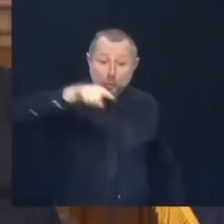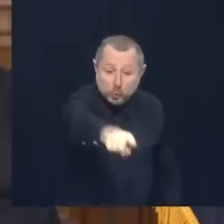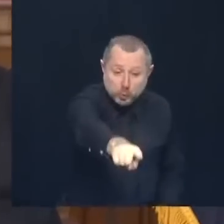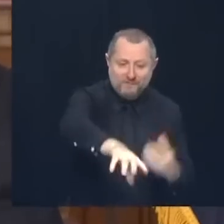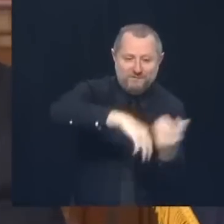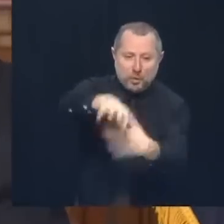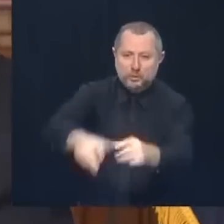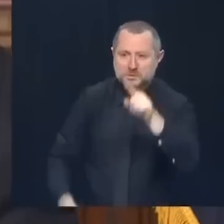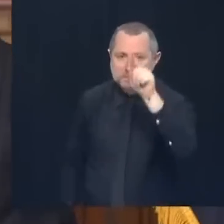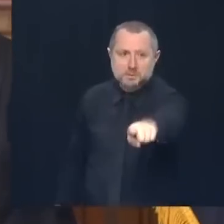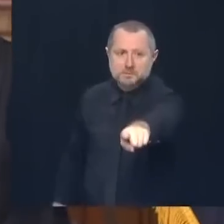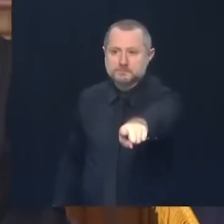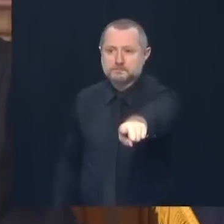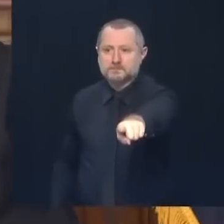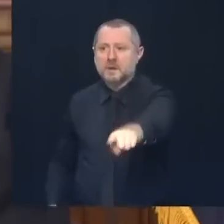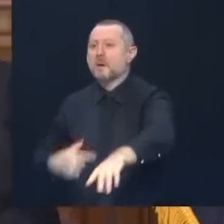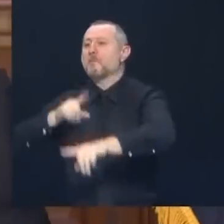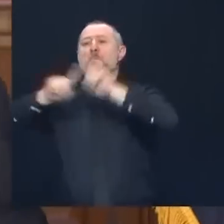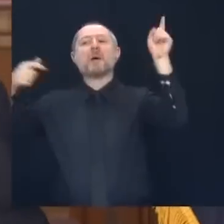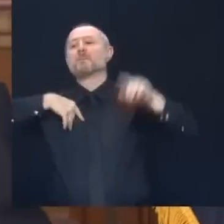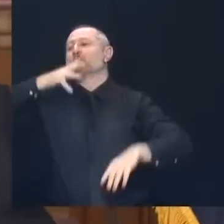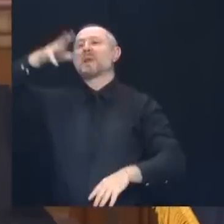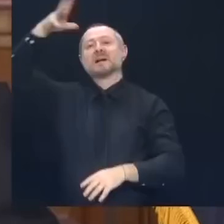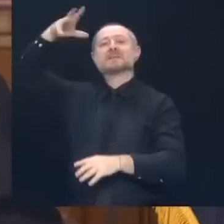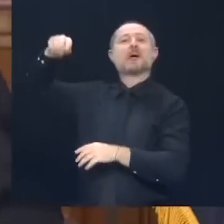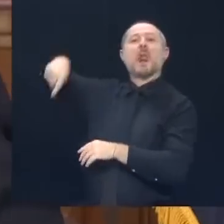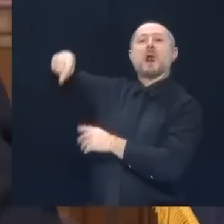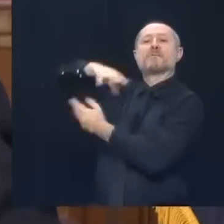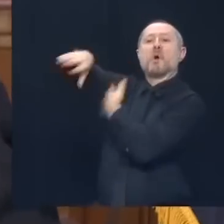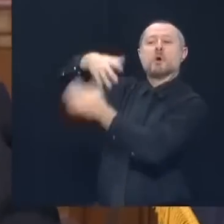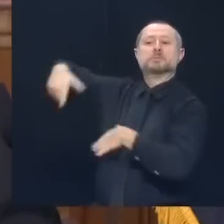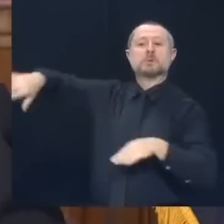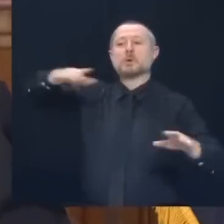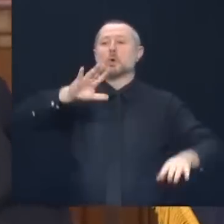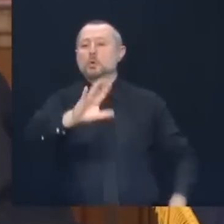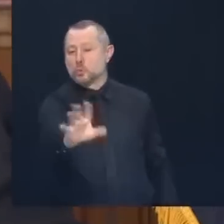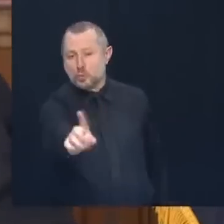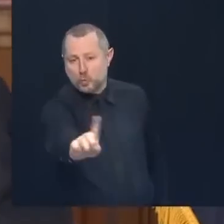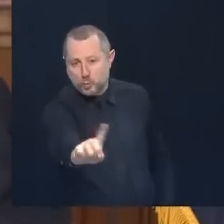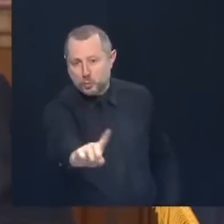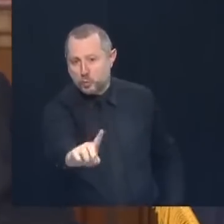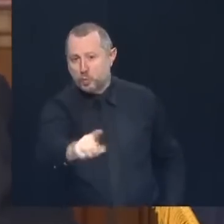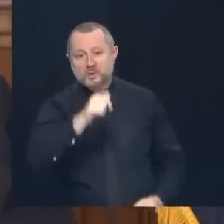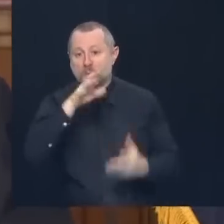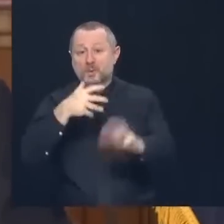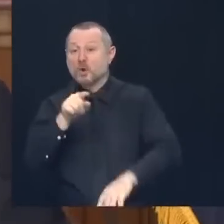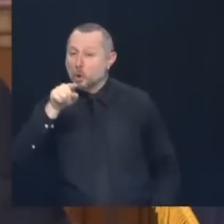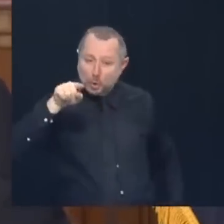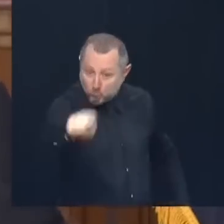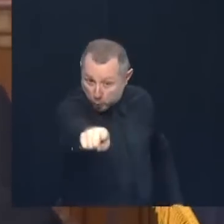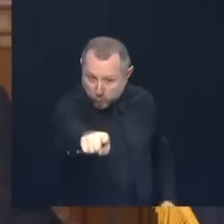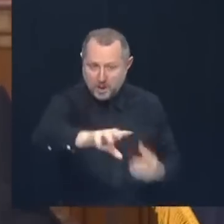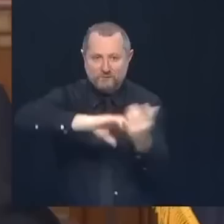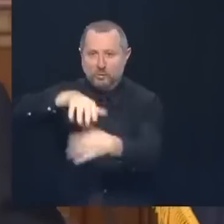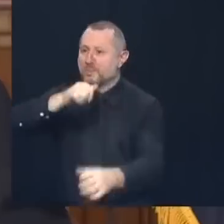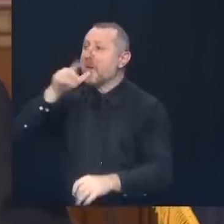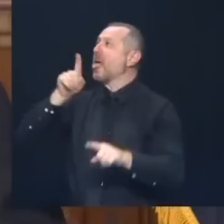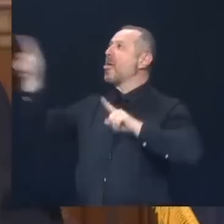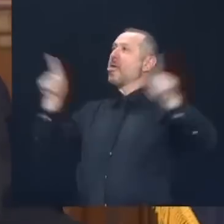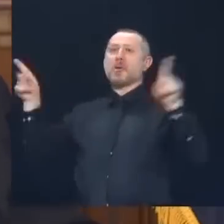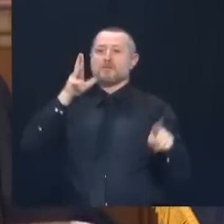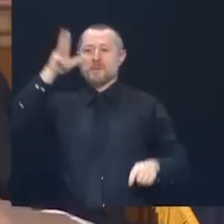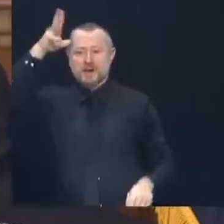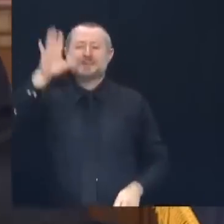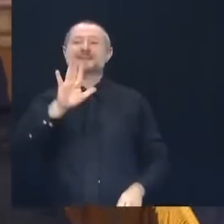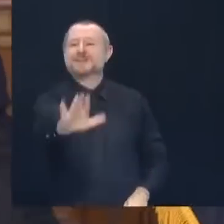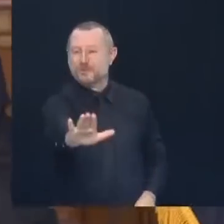then I'll tell you what, Jimmy. Parents are still confused as well. The schools No, in they're New not York City confused. tomorrow. You're confused. No, I think Read parents the are law. very